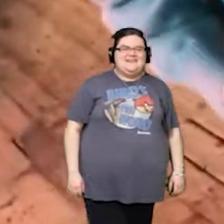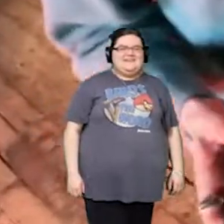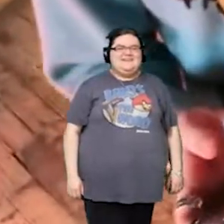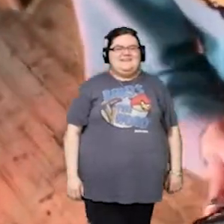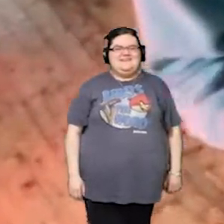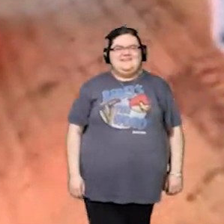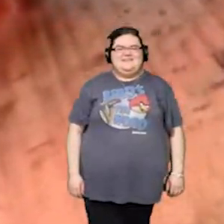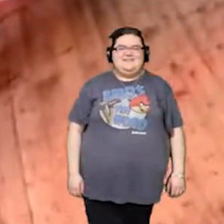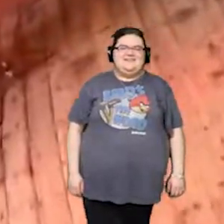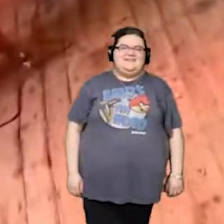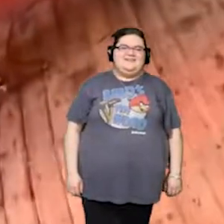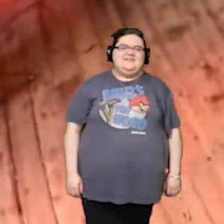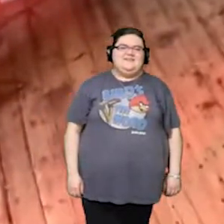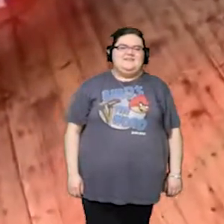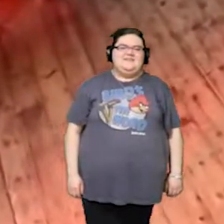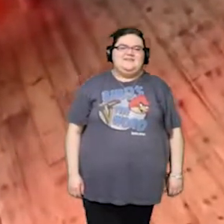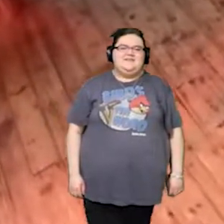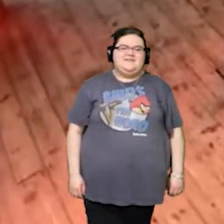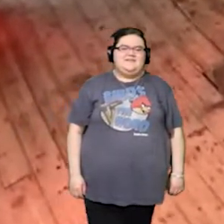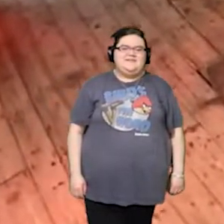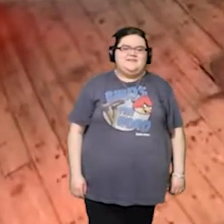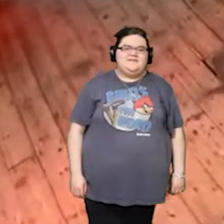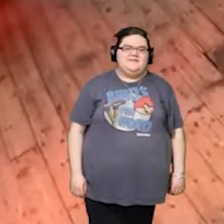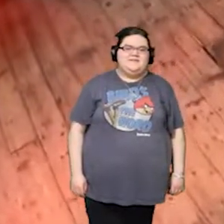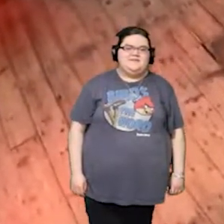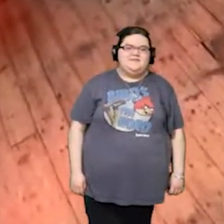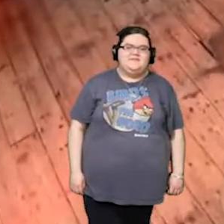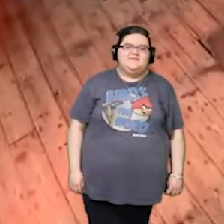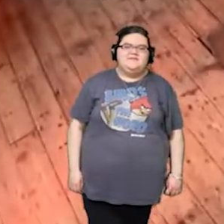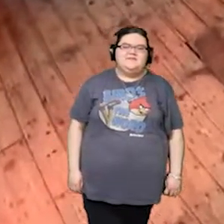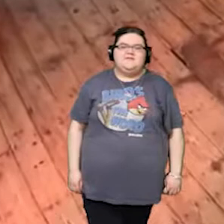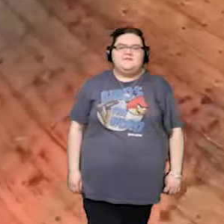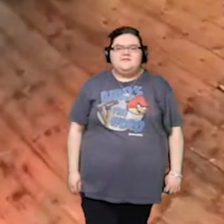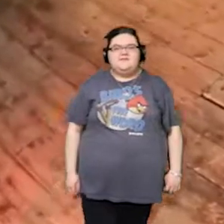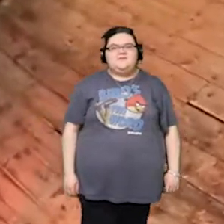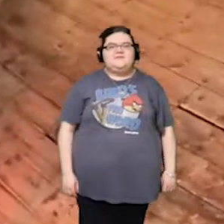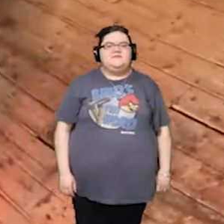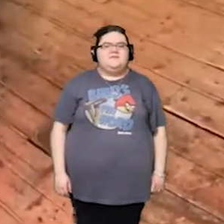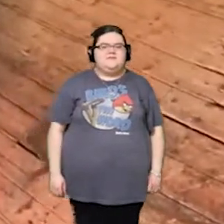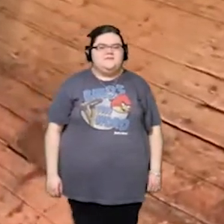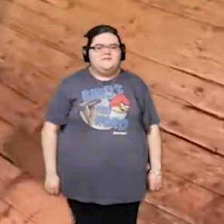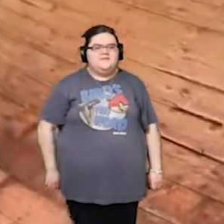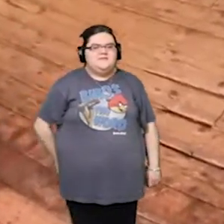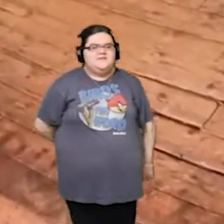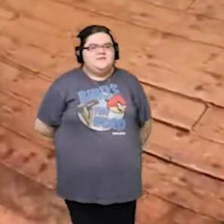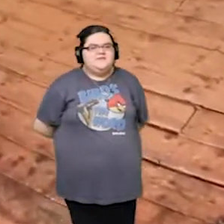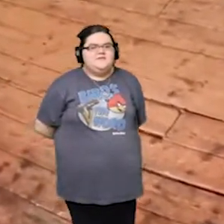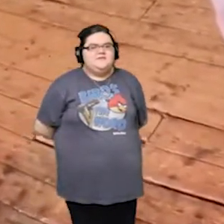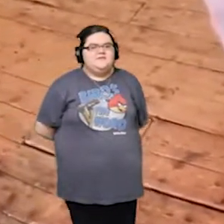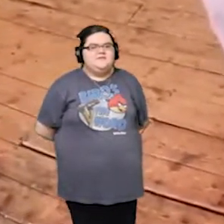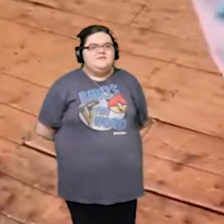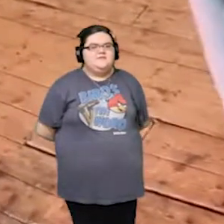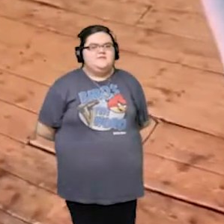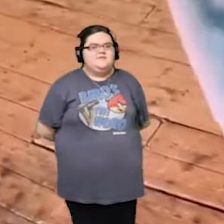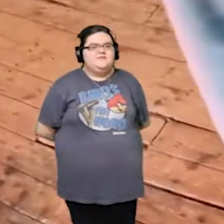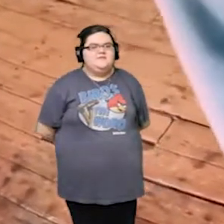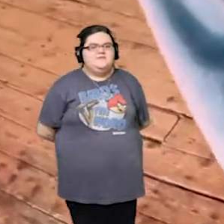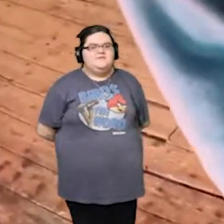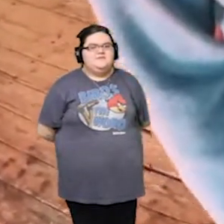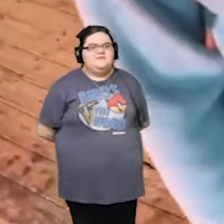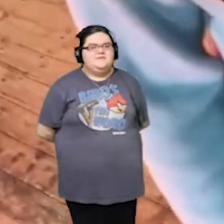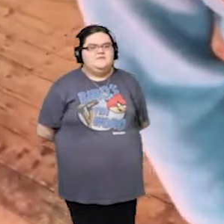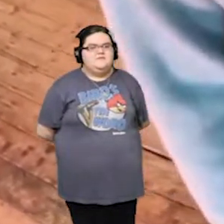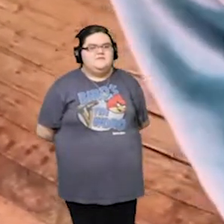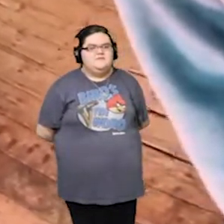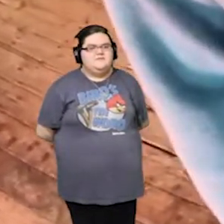Okay. By the way, for the guests, I'm using the old microphones. They're called the Zoom F1. These are the old ones. Not really a big fan of them because the battery door comes